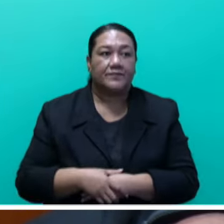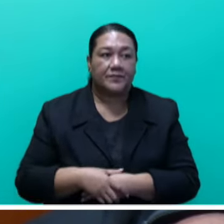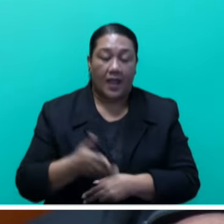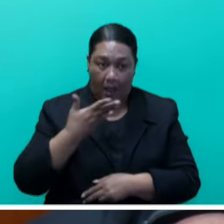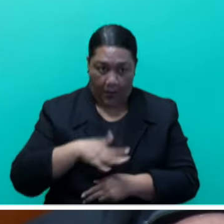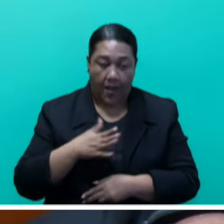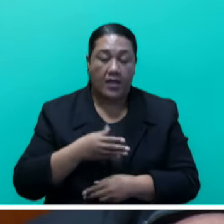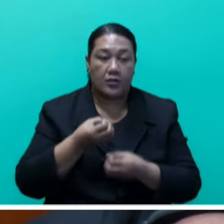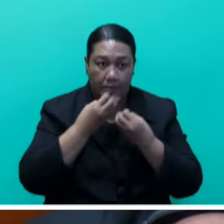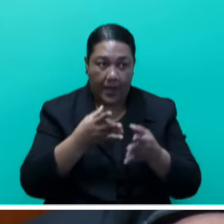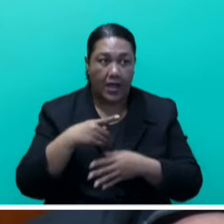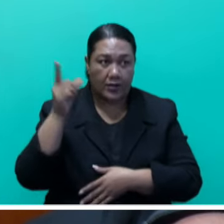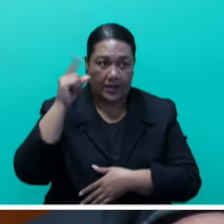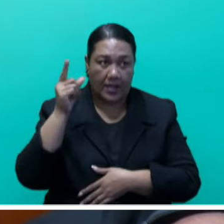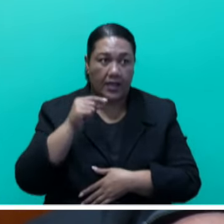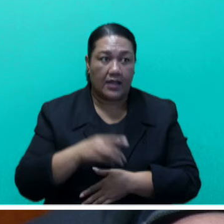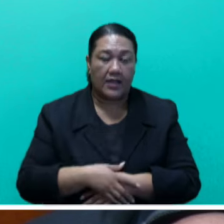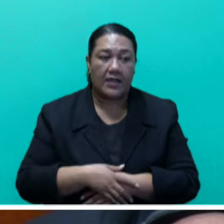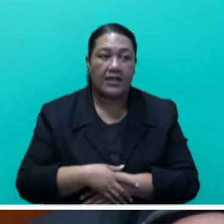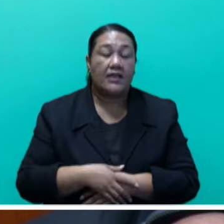Honourable Speaker.